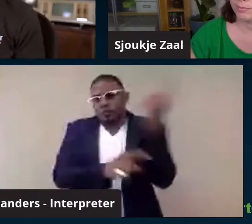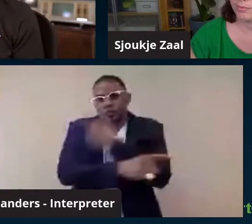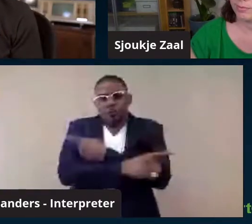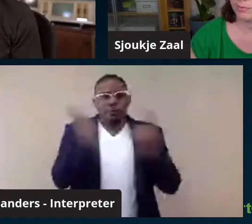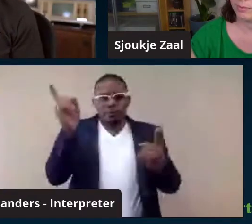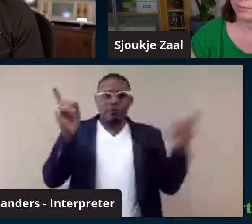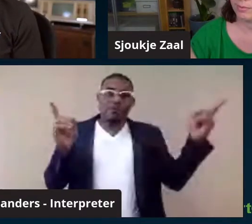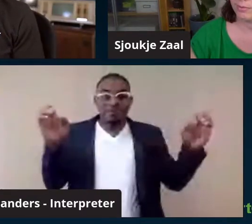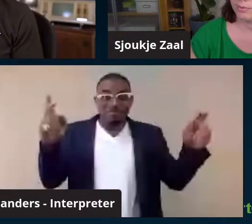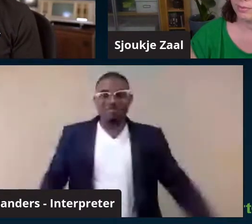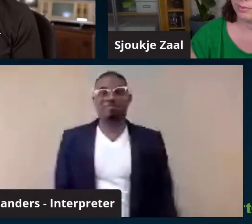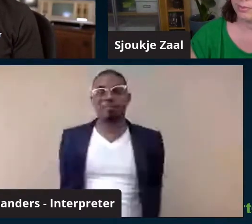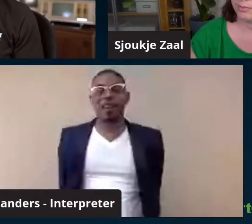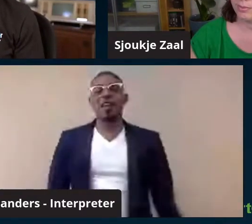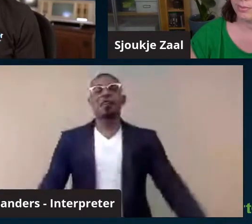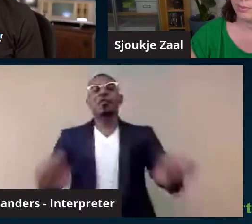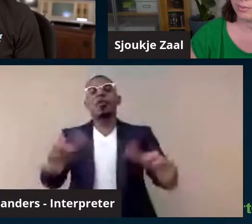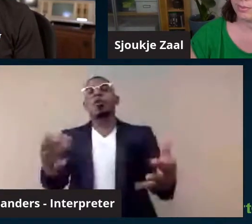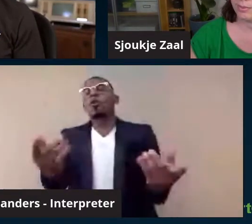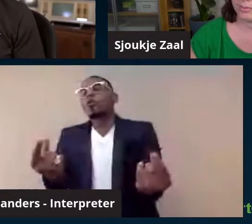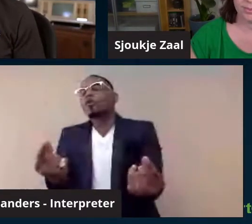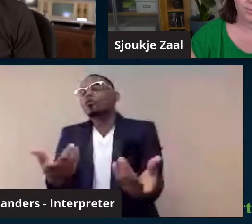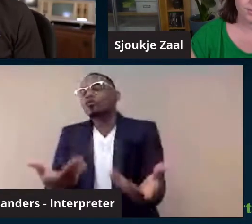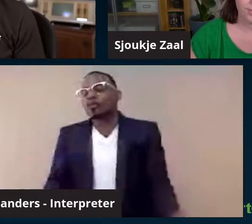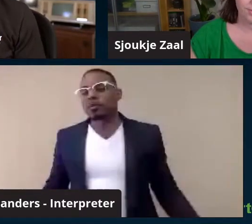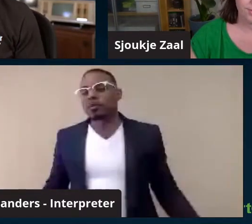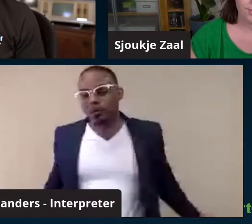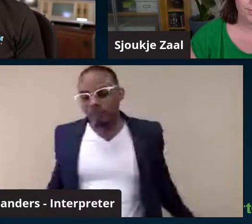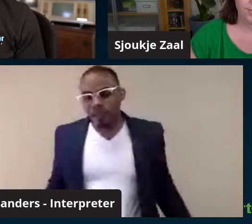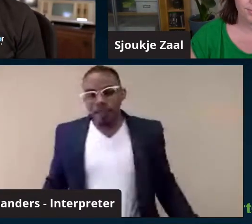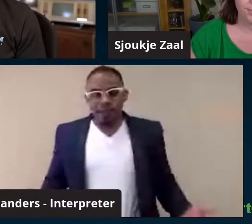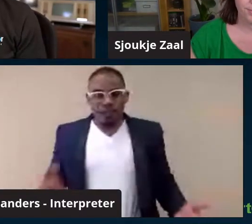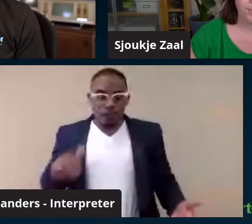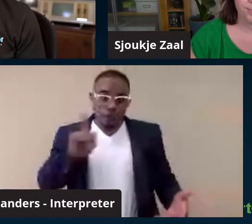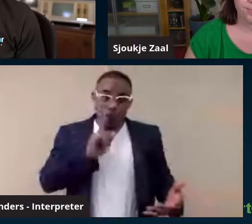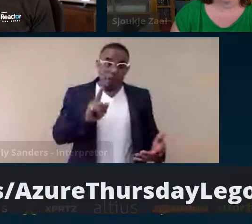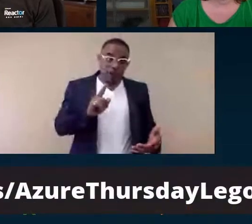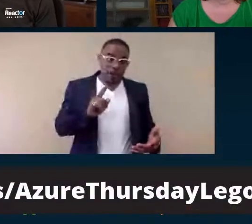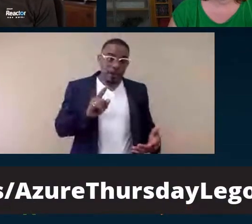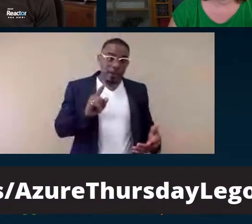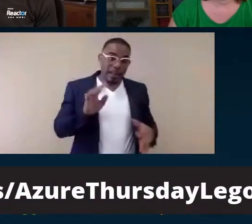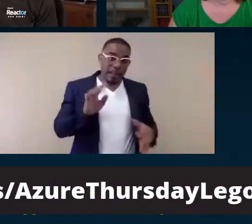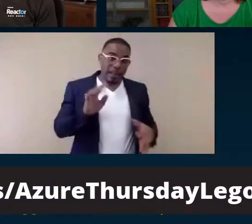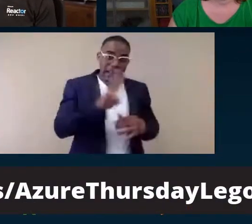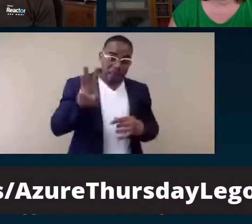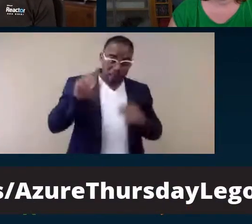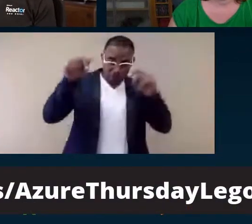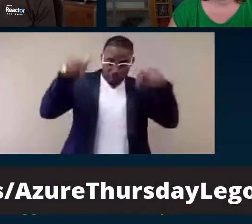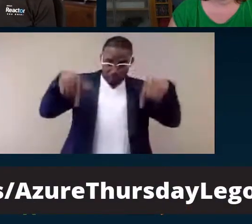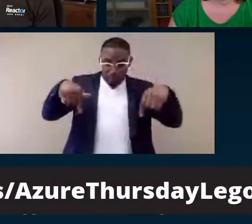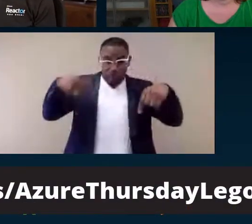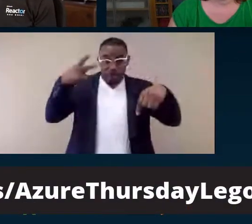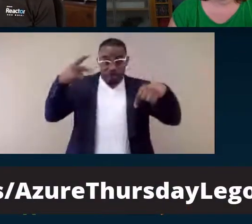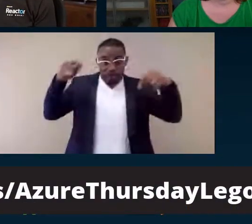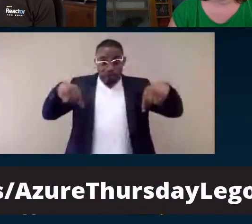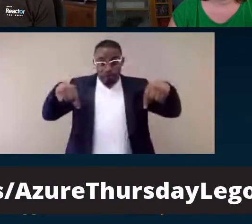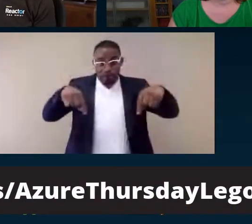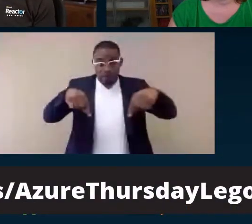sides. So what are we going to do? There is going to be a link, which I'm showing on the screen